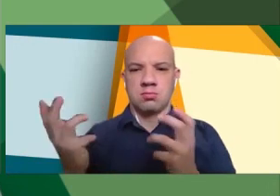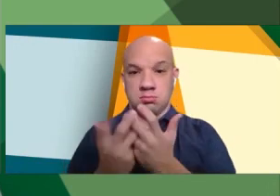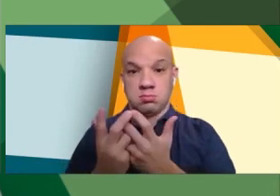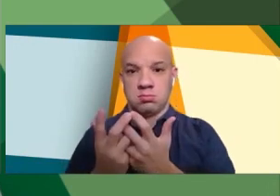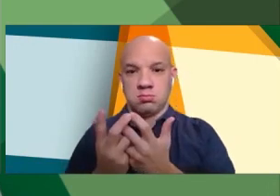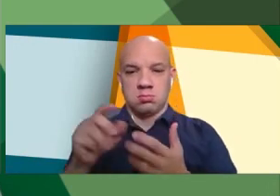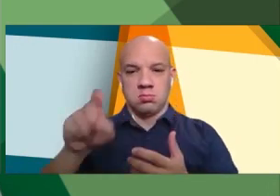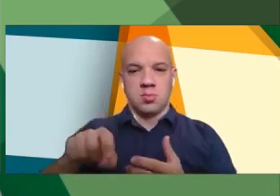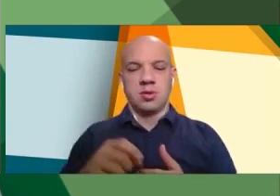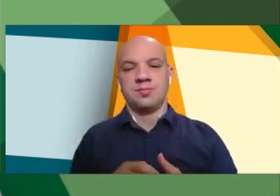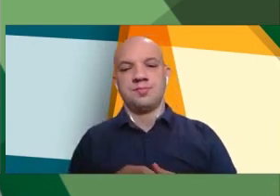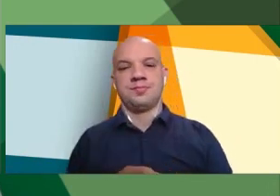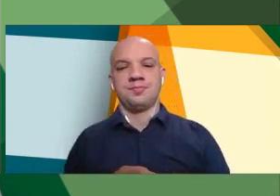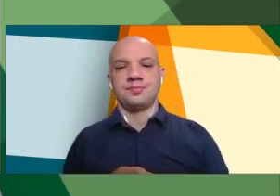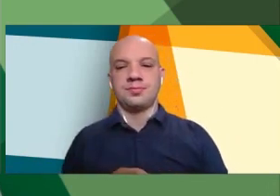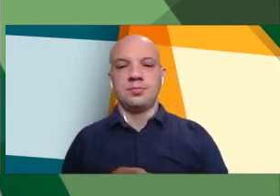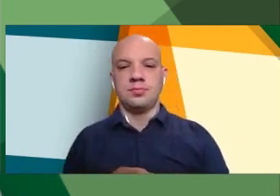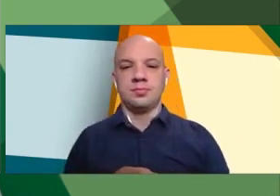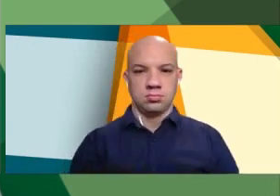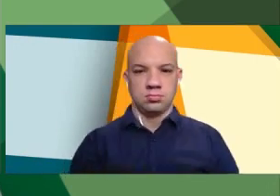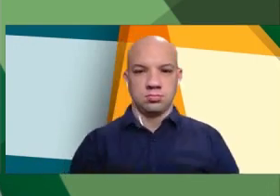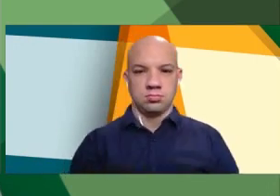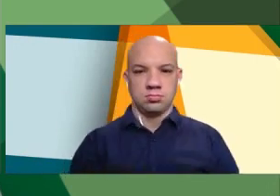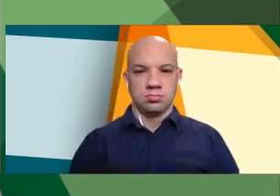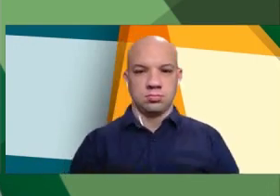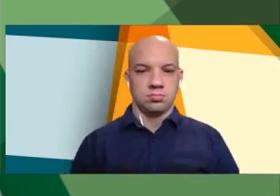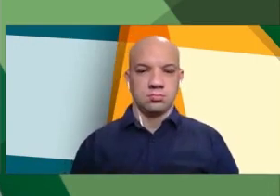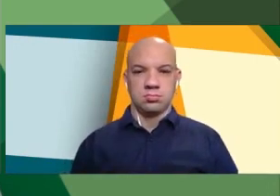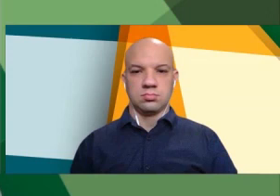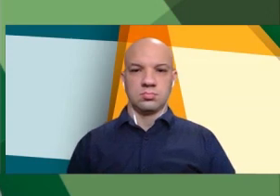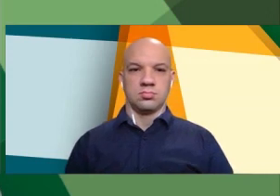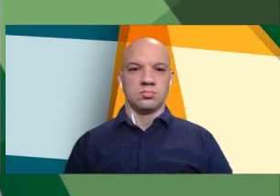be identified as a Section 3 business.